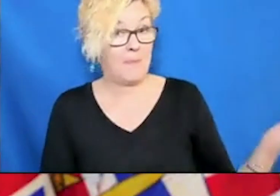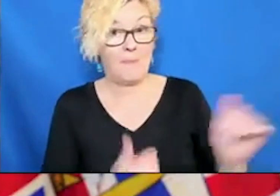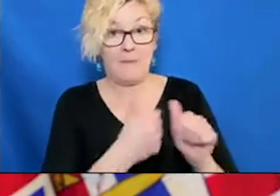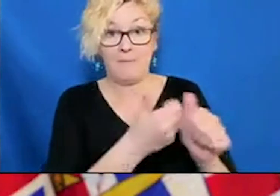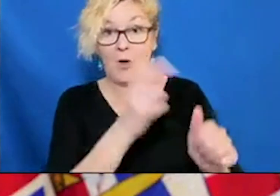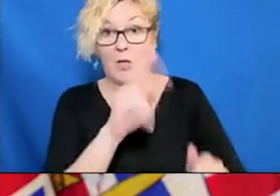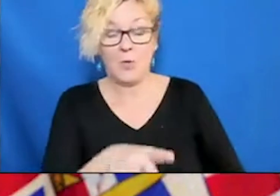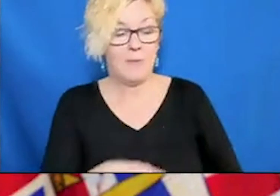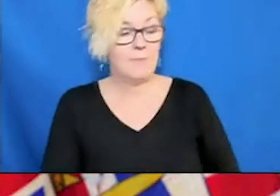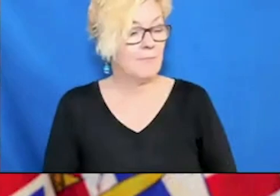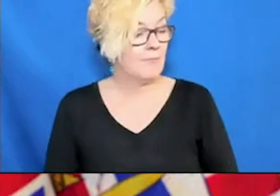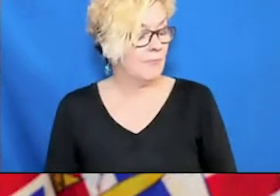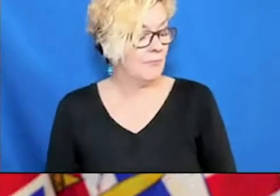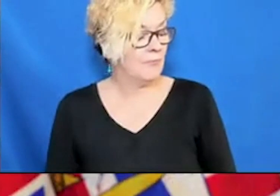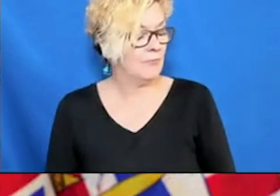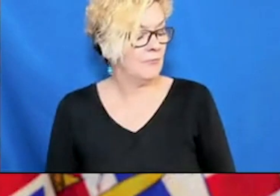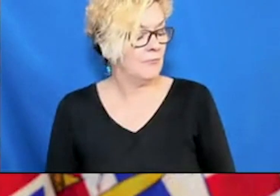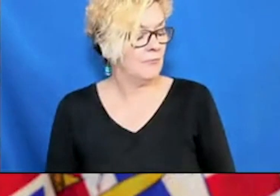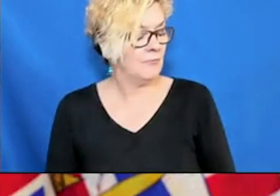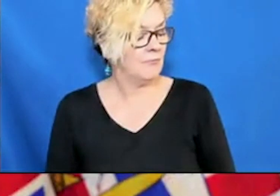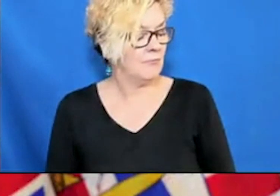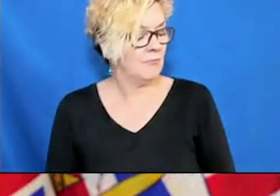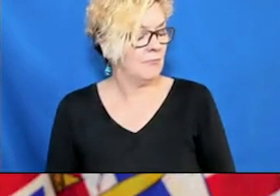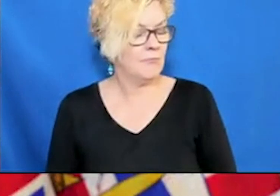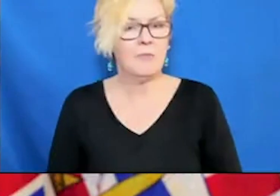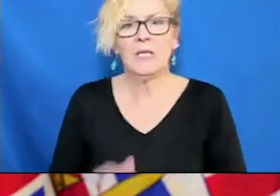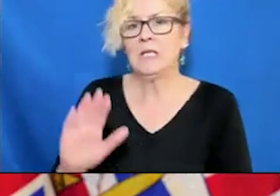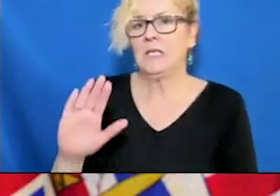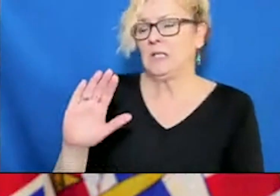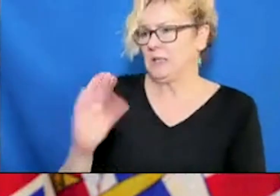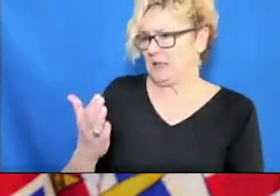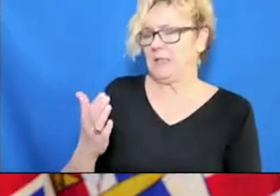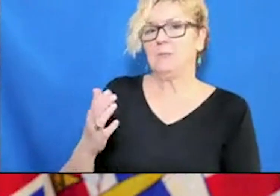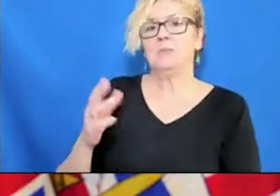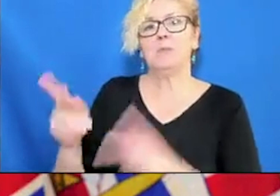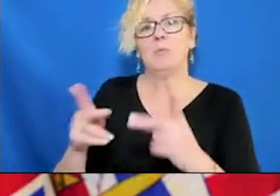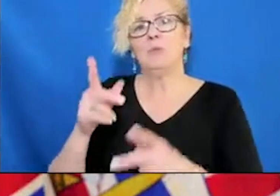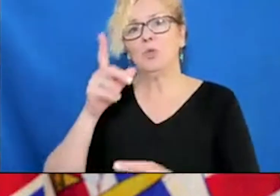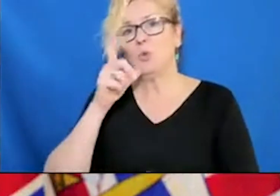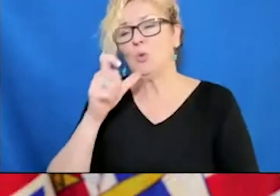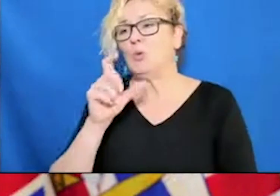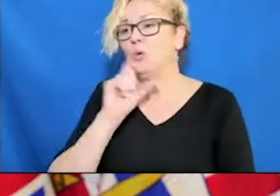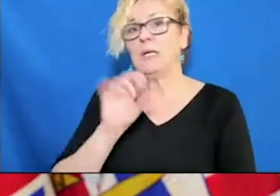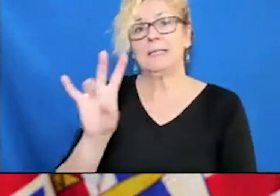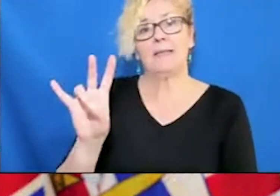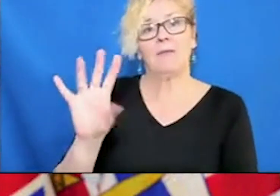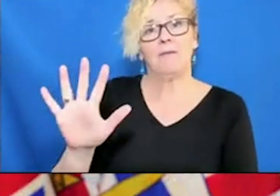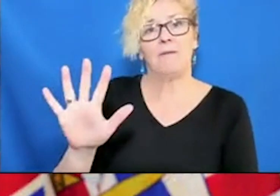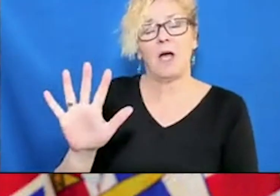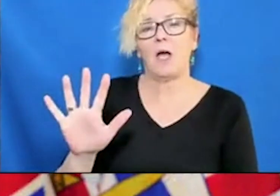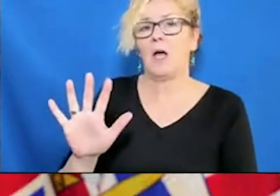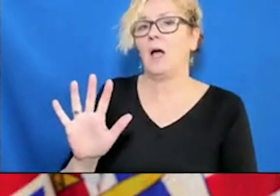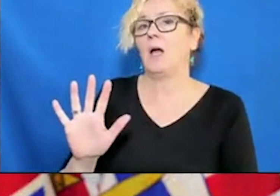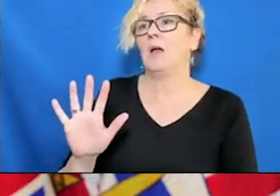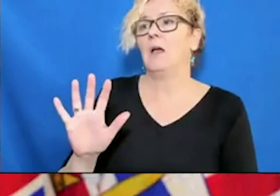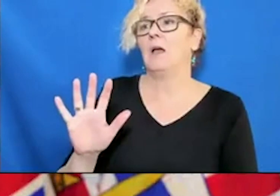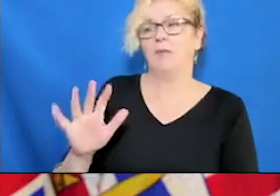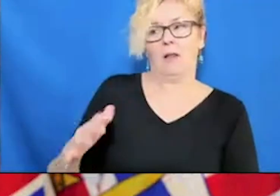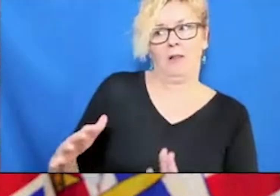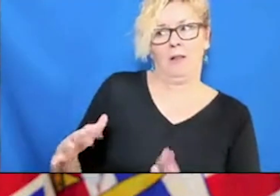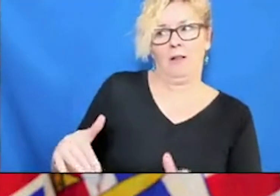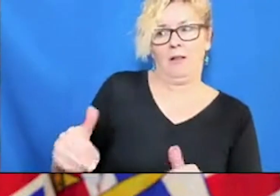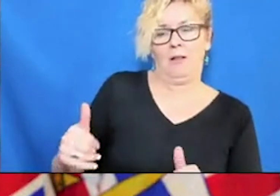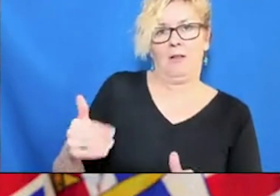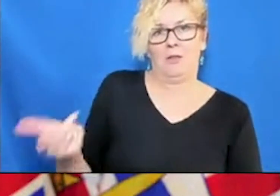according to the website, people who turn 75 this year are not eligible for the vaccine or to call for their appointment until Thursday. But we are hearing